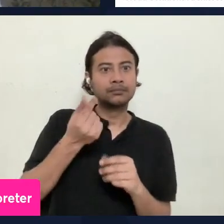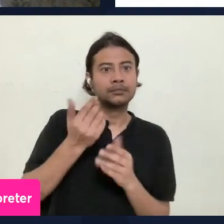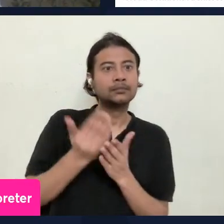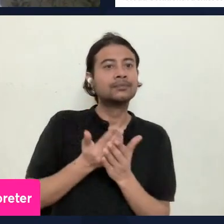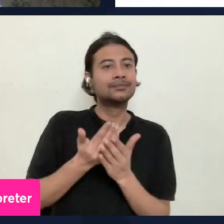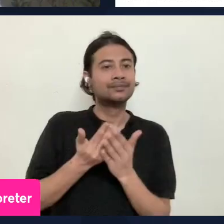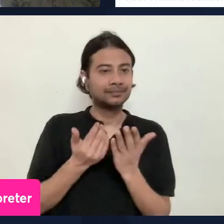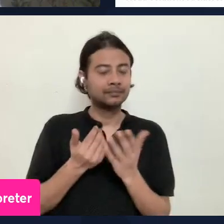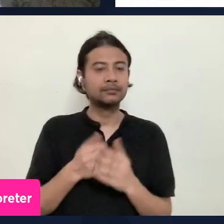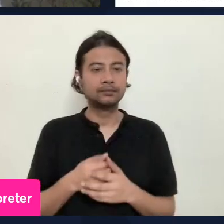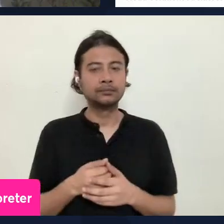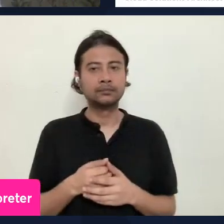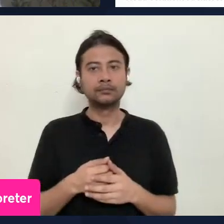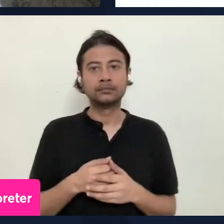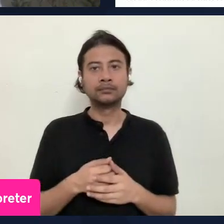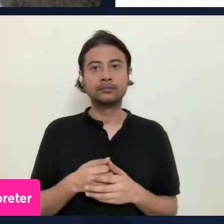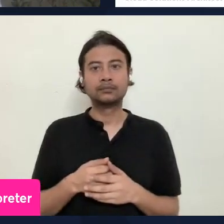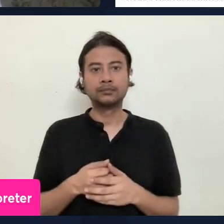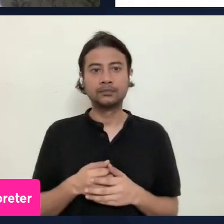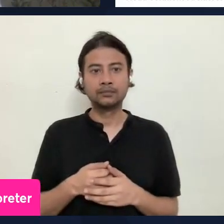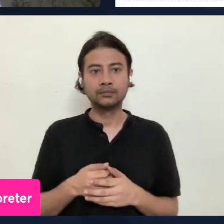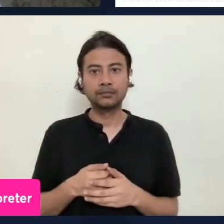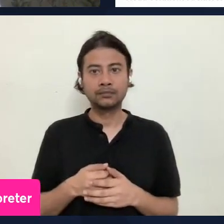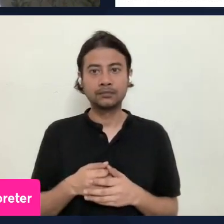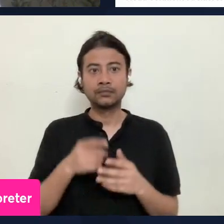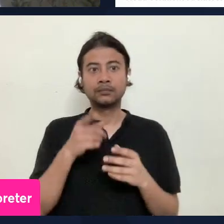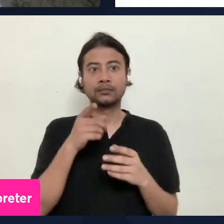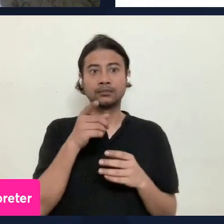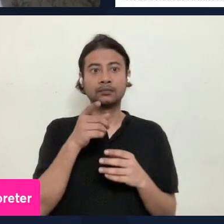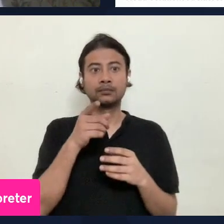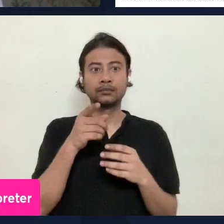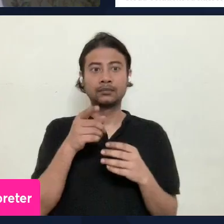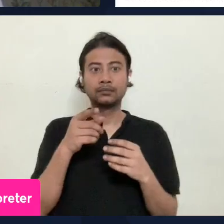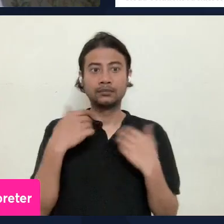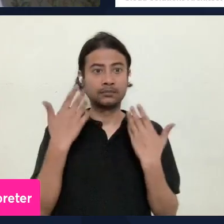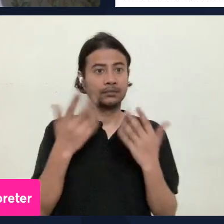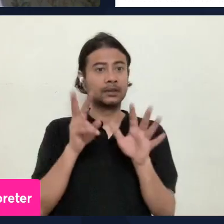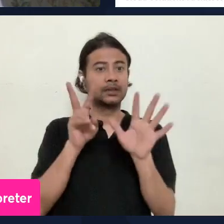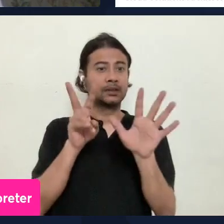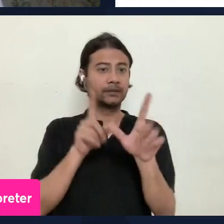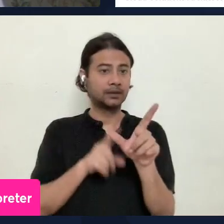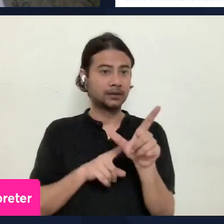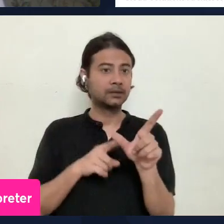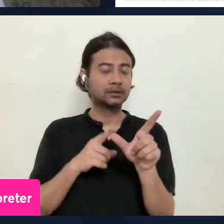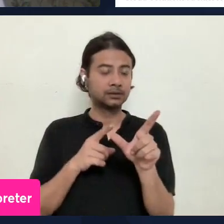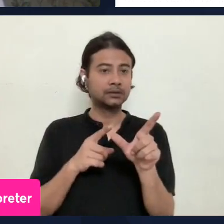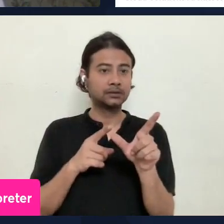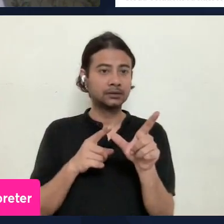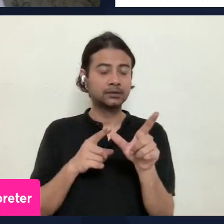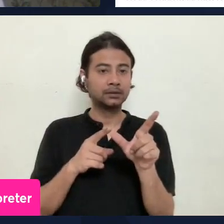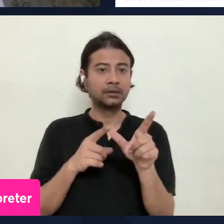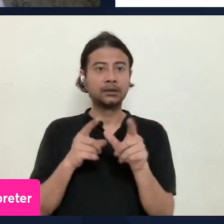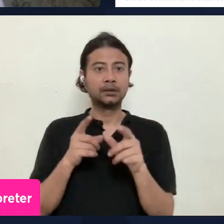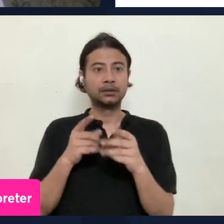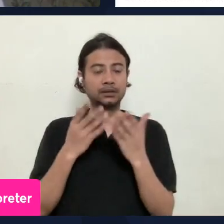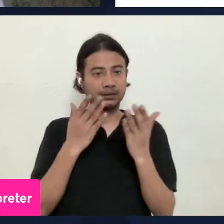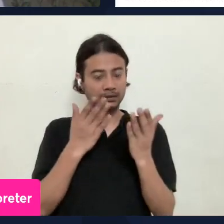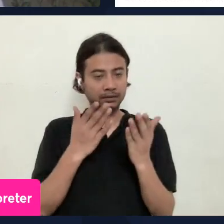has been around, in GA for almost 7 years. And in that time, Microsoft have,